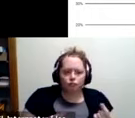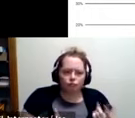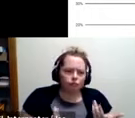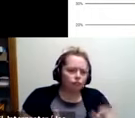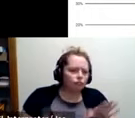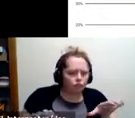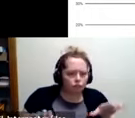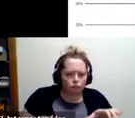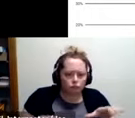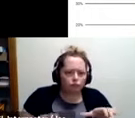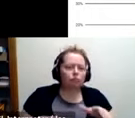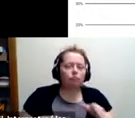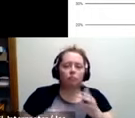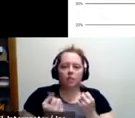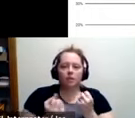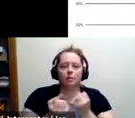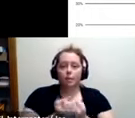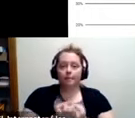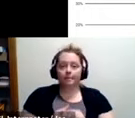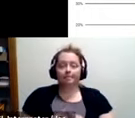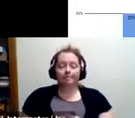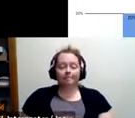support.